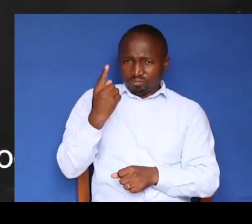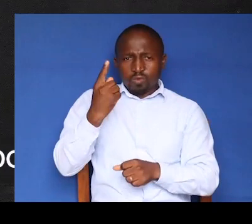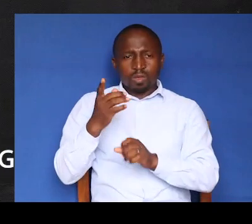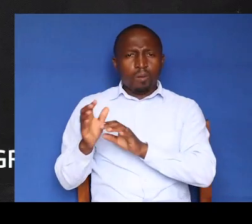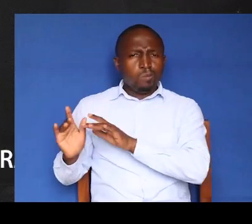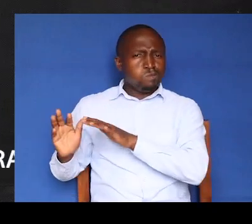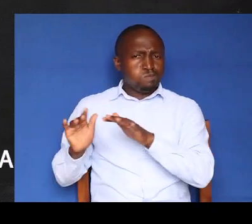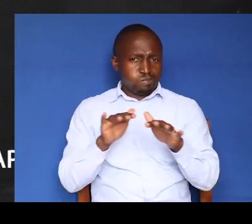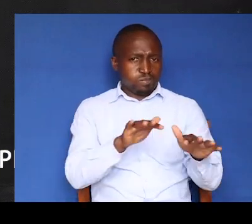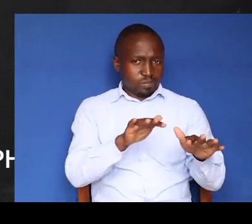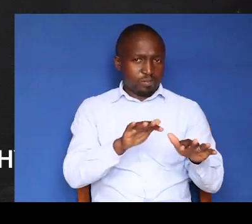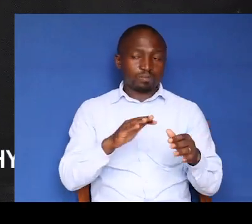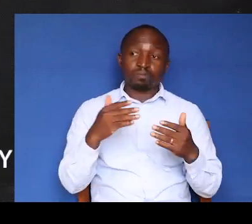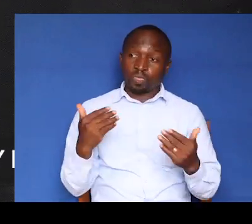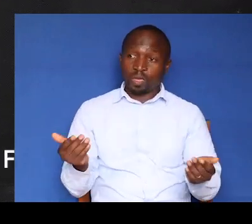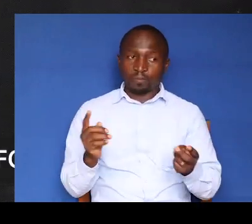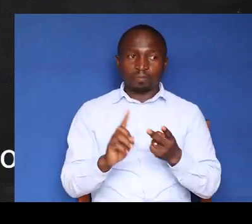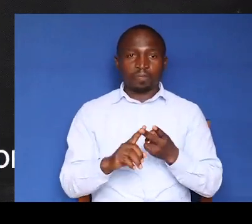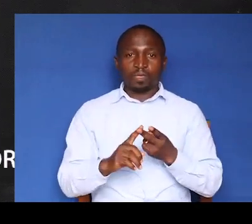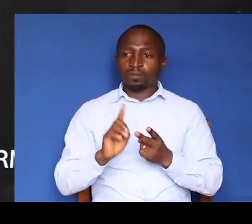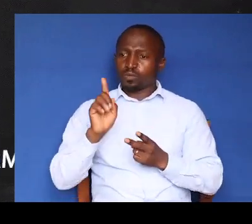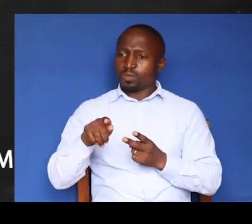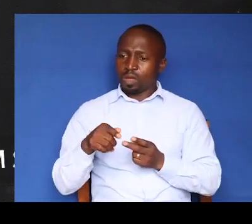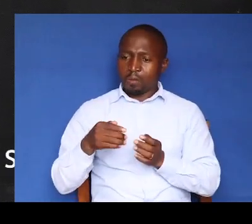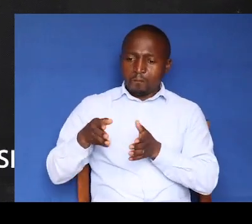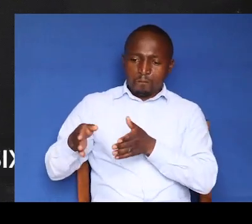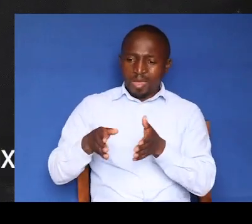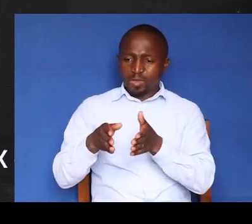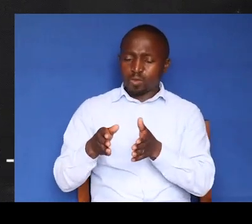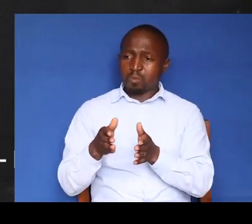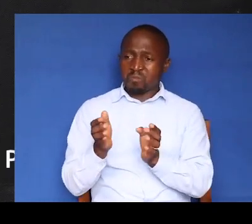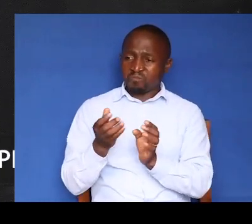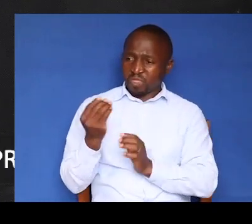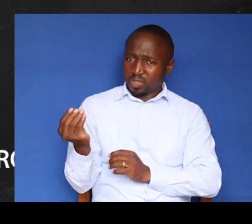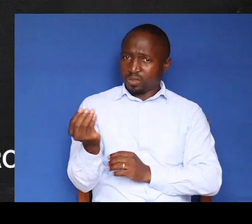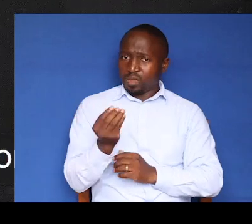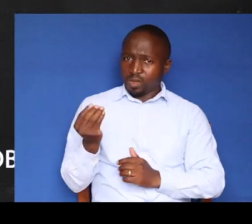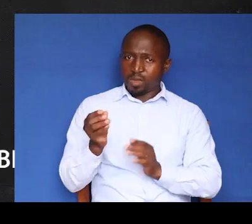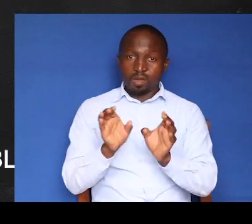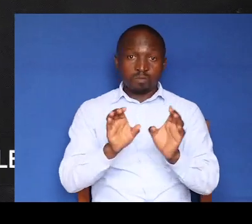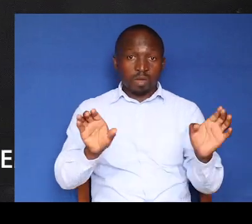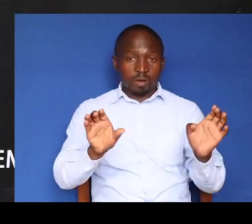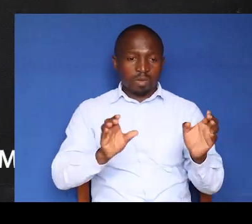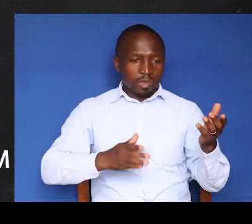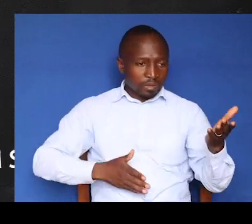Lastly, we have exceptional rivers. We mean the ones which used to pass